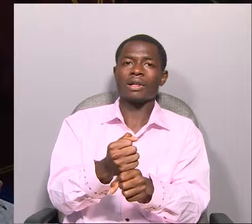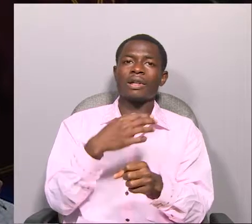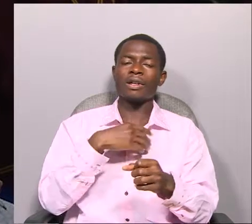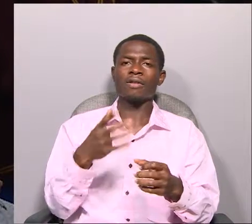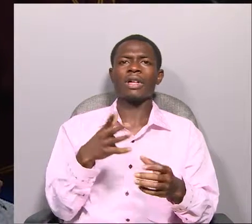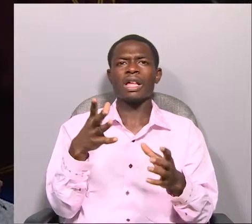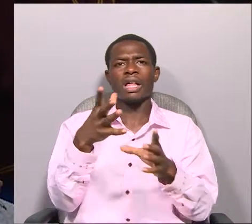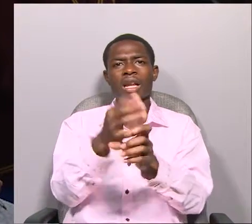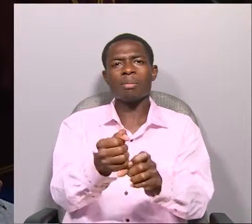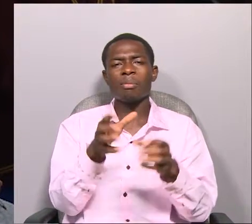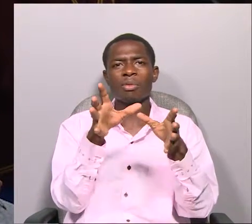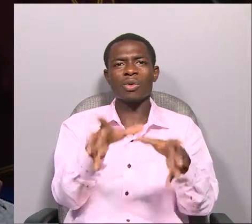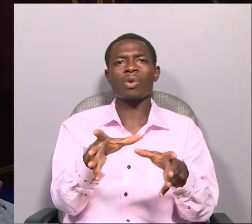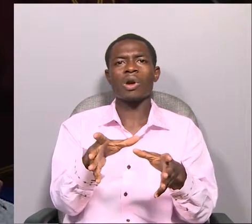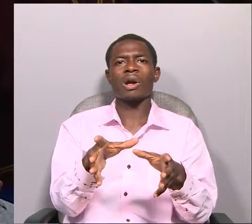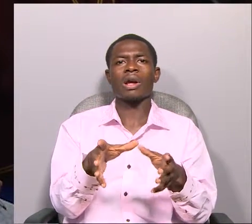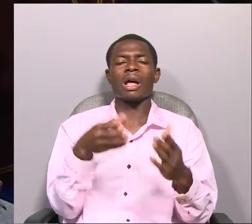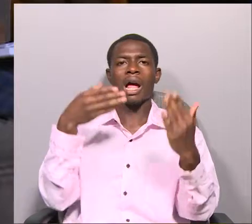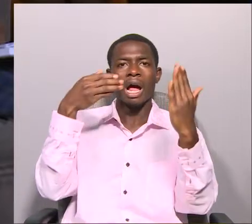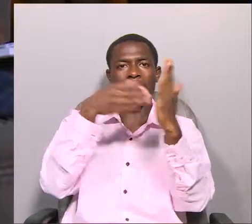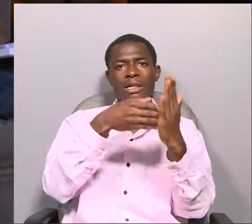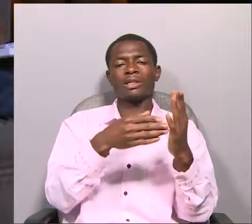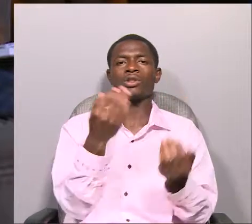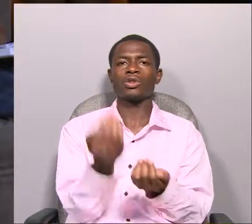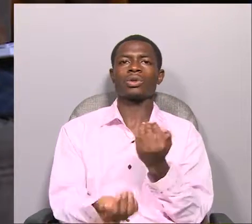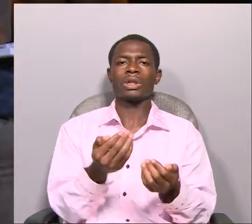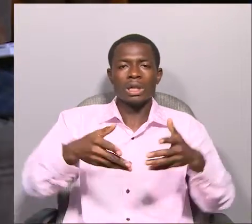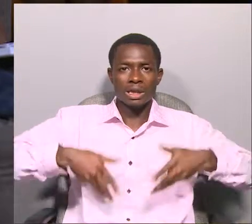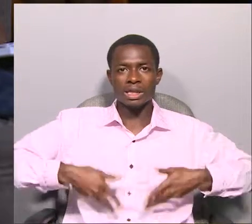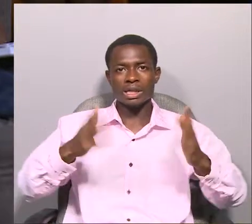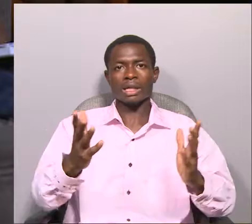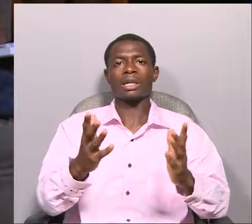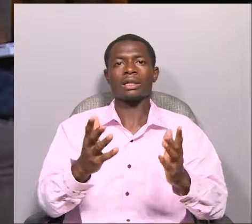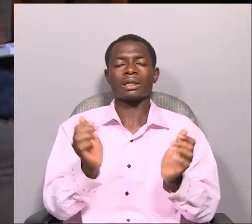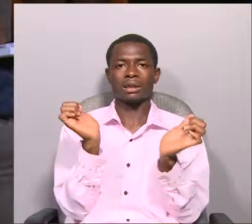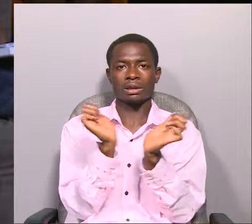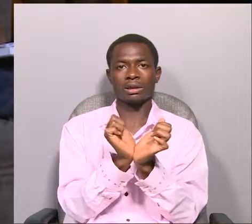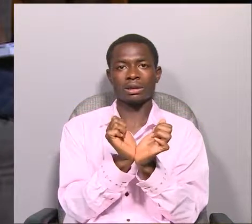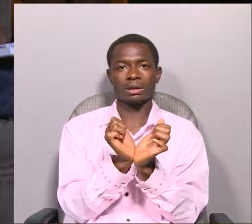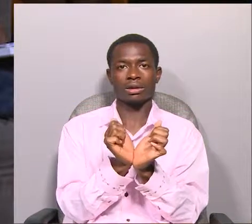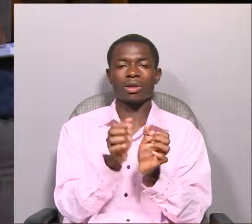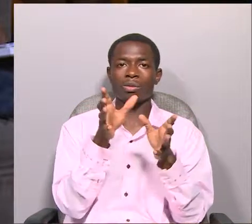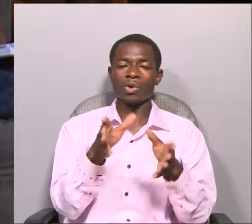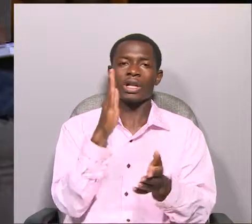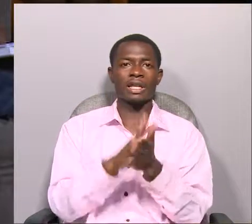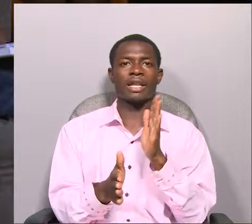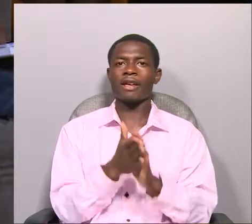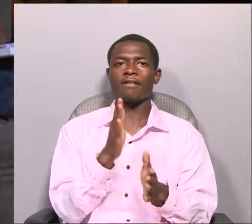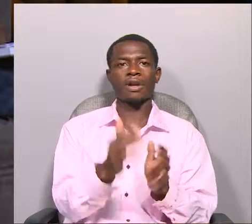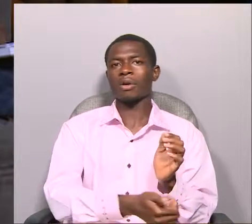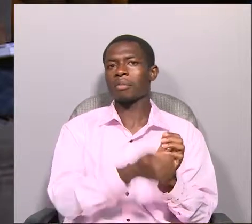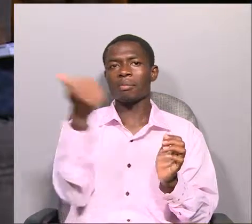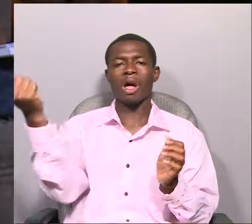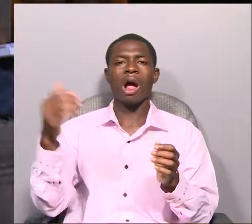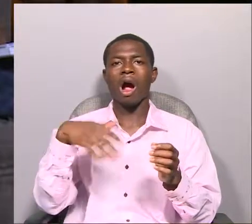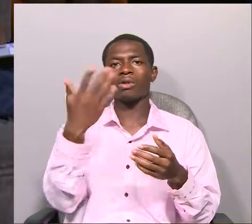even rape, you know, against the children is a serious criminal offense. You can never get away